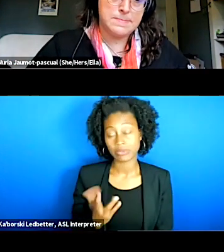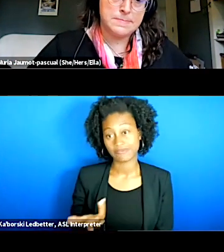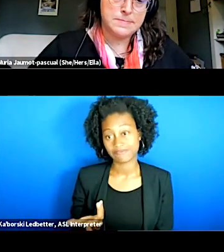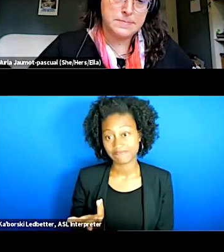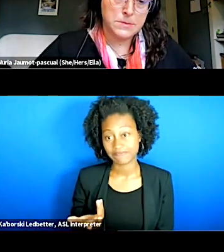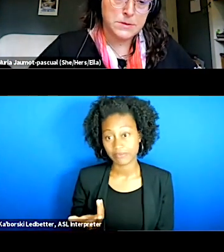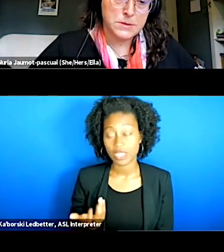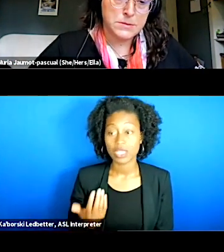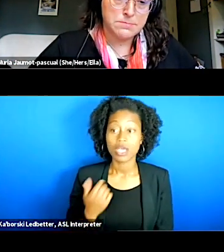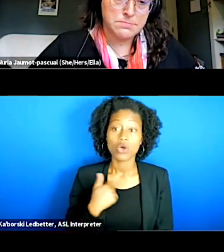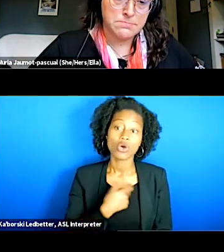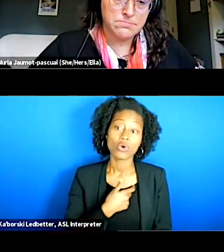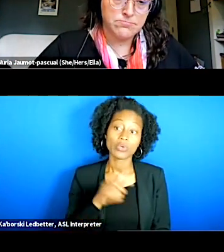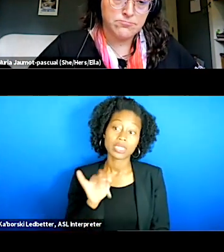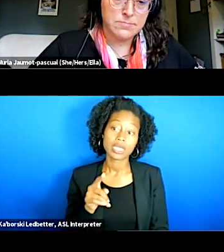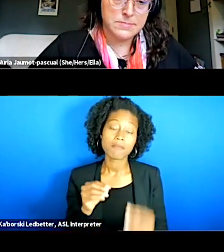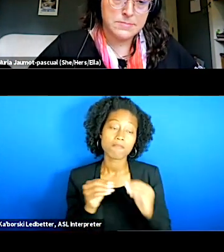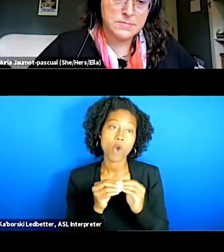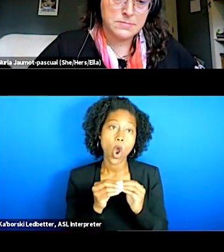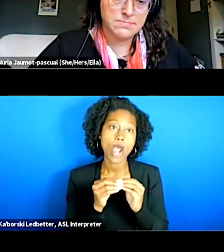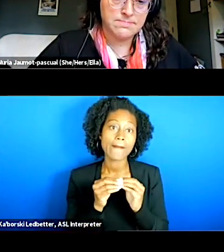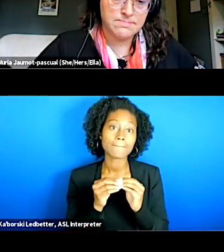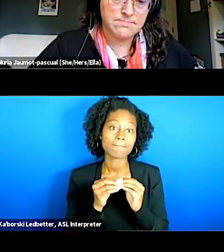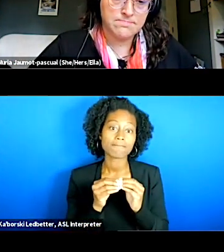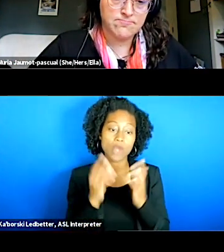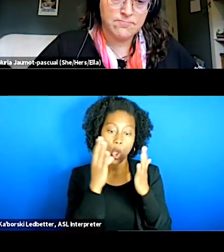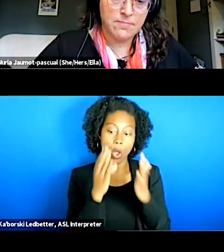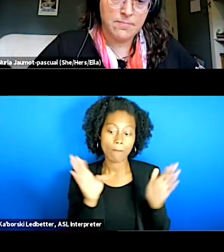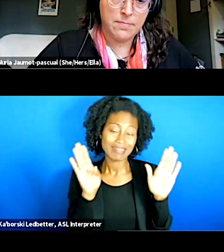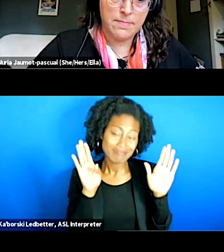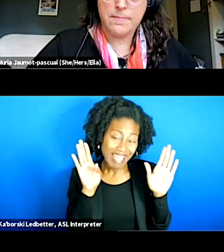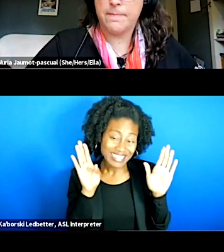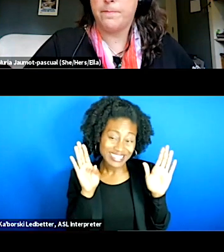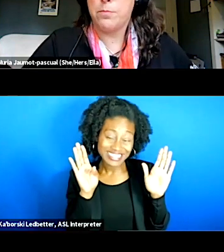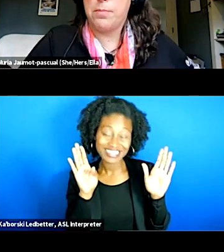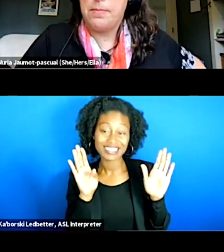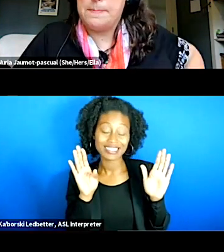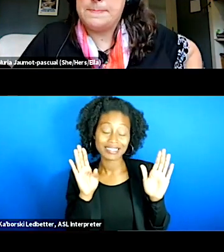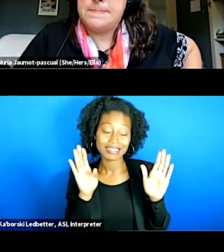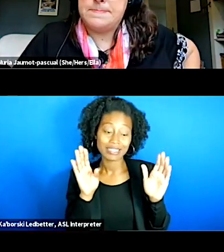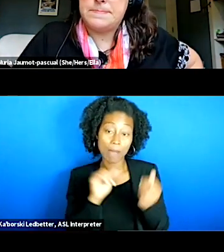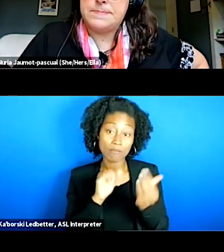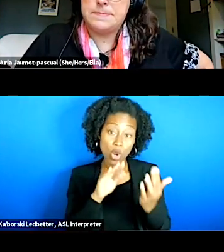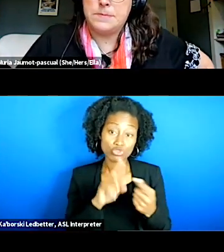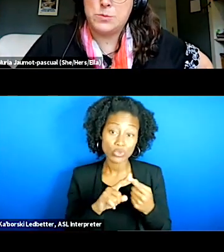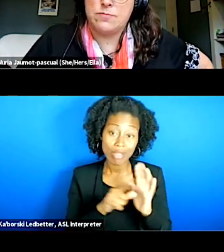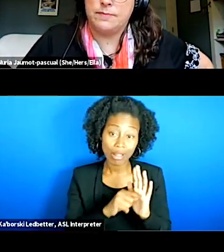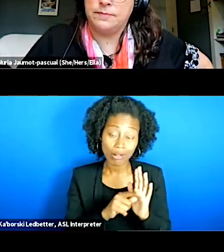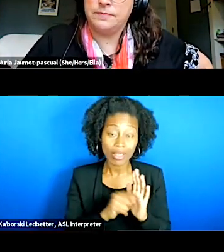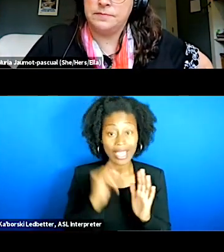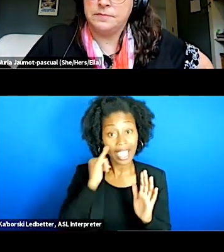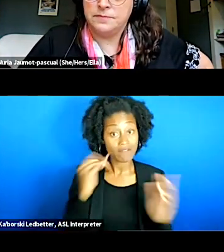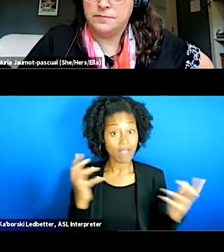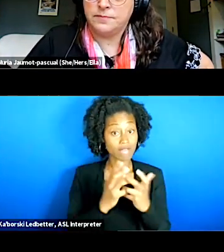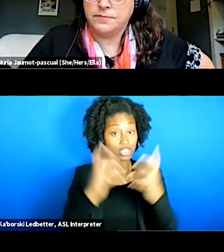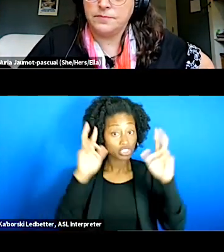we did was have a more open stance towards the literature and said, if it fits the topic and